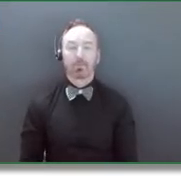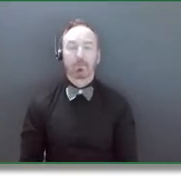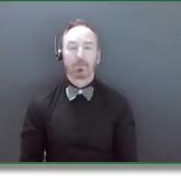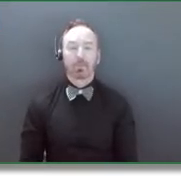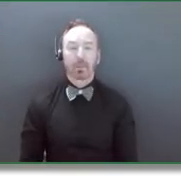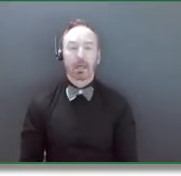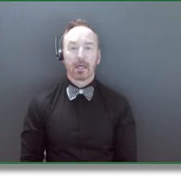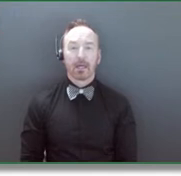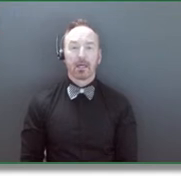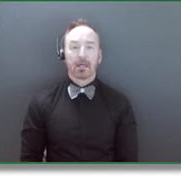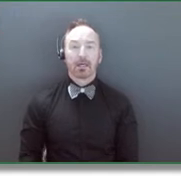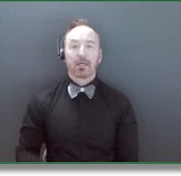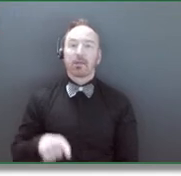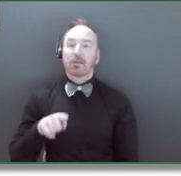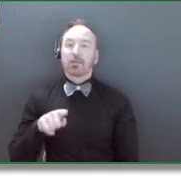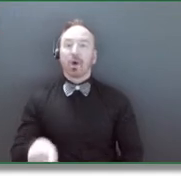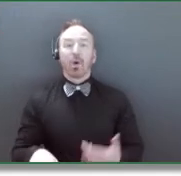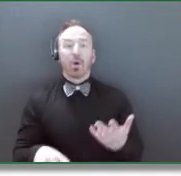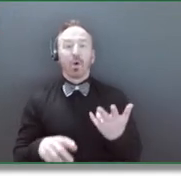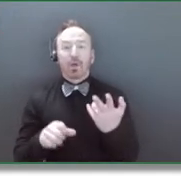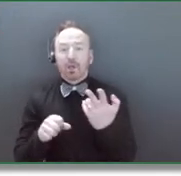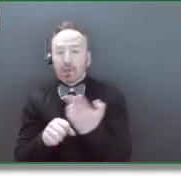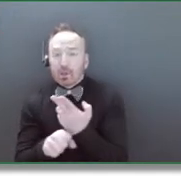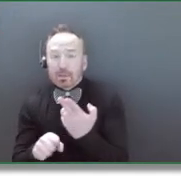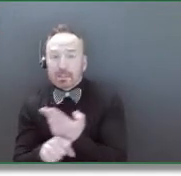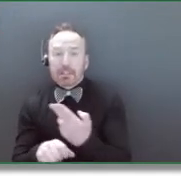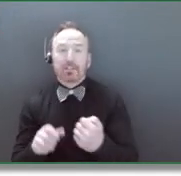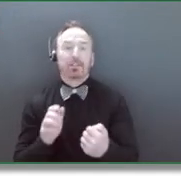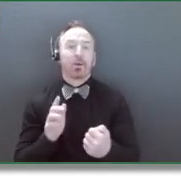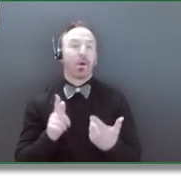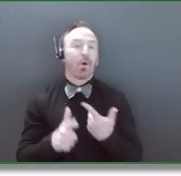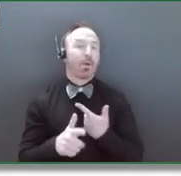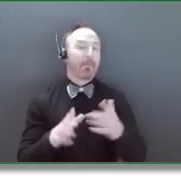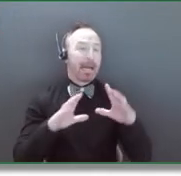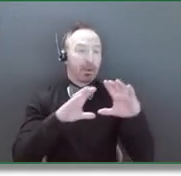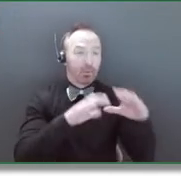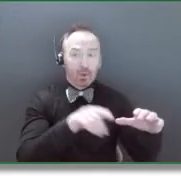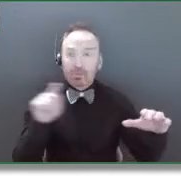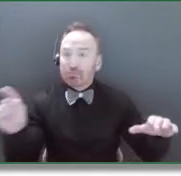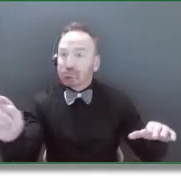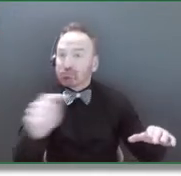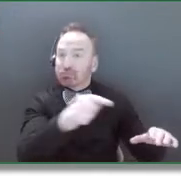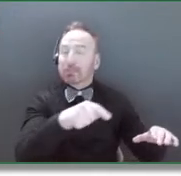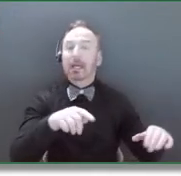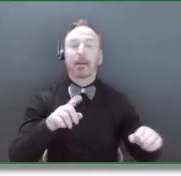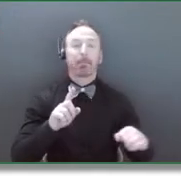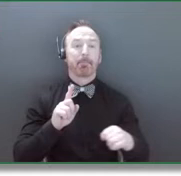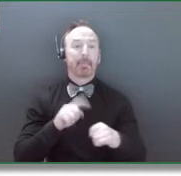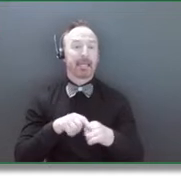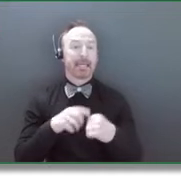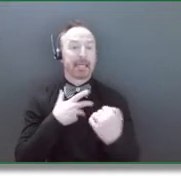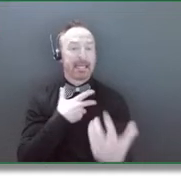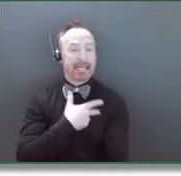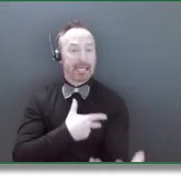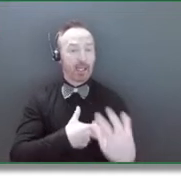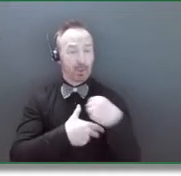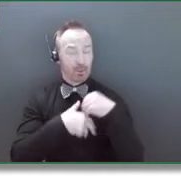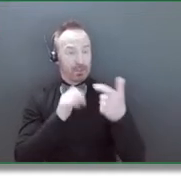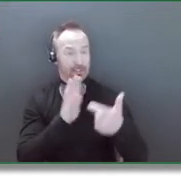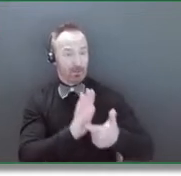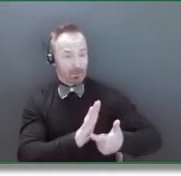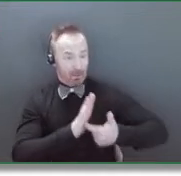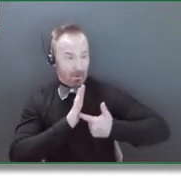various groups to making it a required inclusion that had to go beyond just